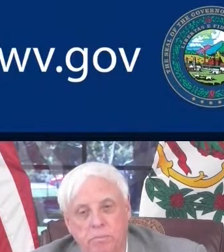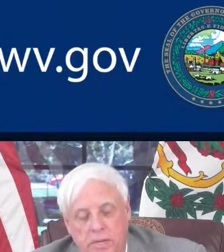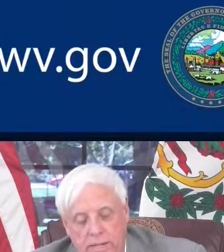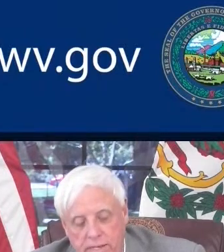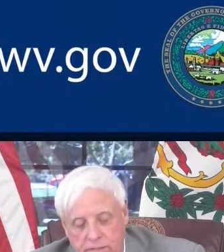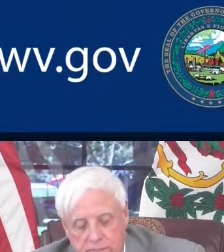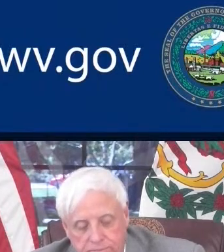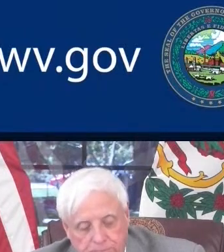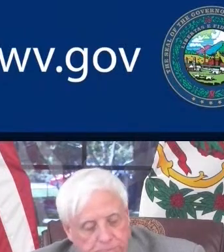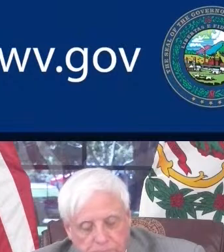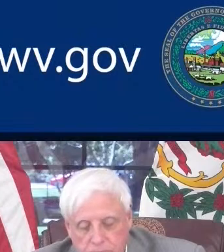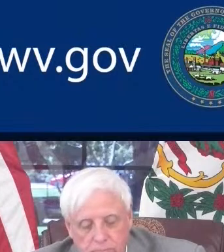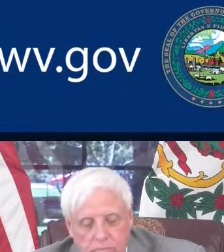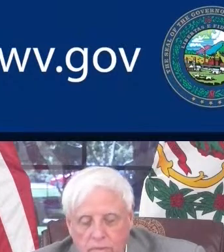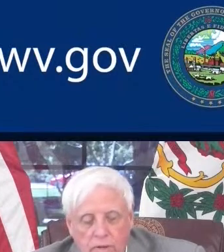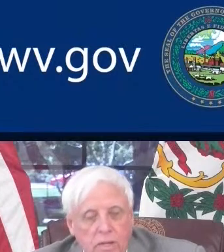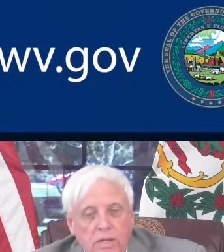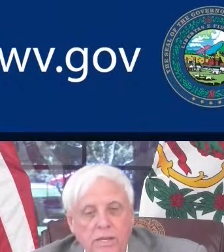day to me